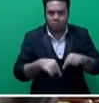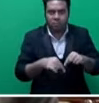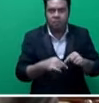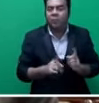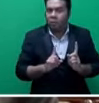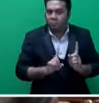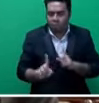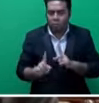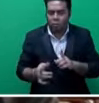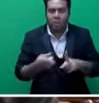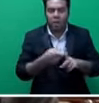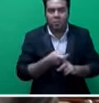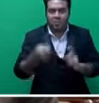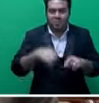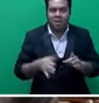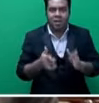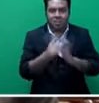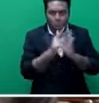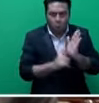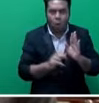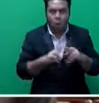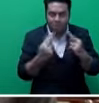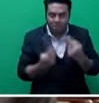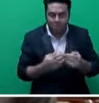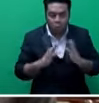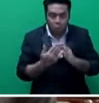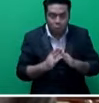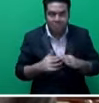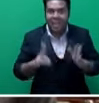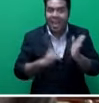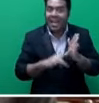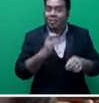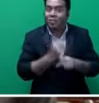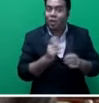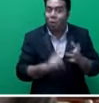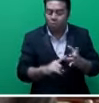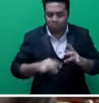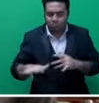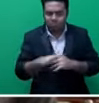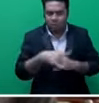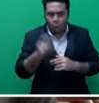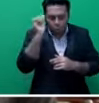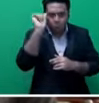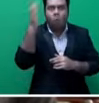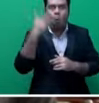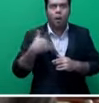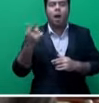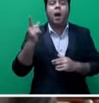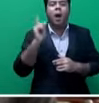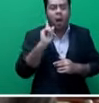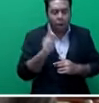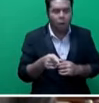judiciary, our law enforcement agencies, our families, our communities, our NGOs at large become sensitized towards, and in